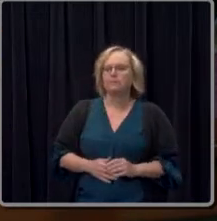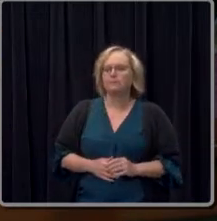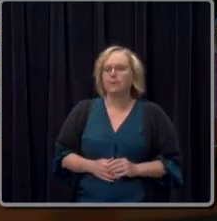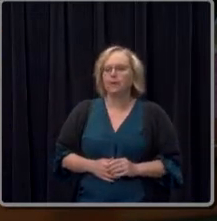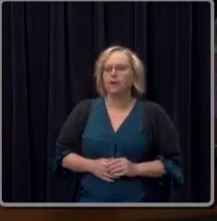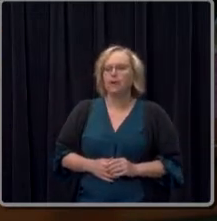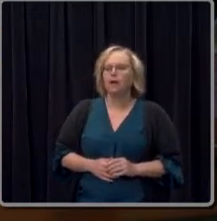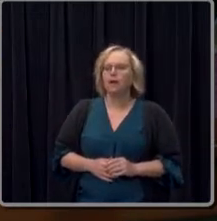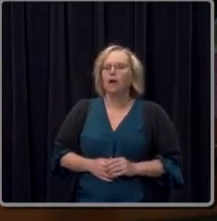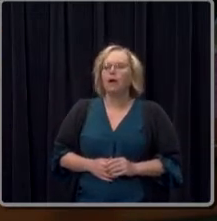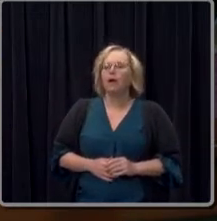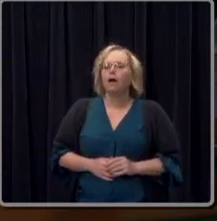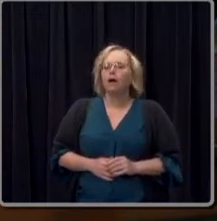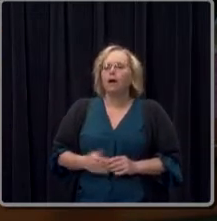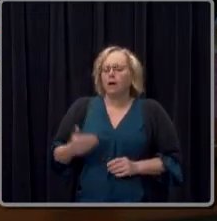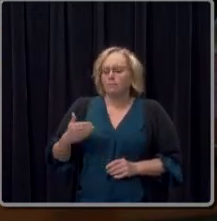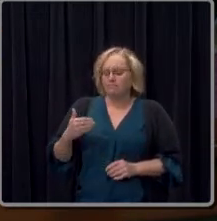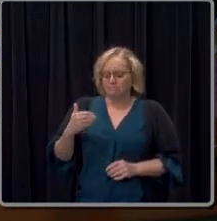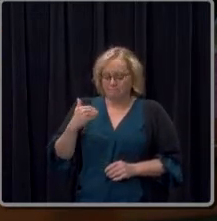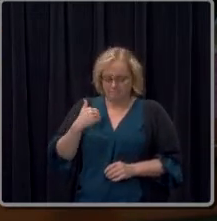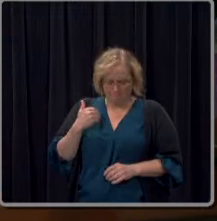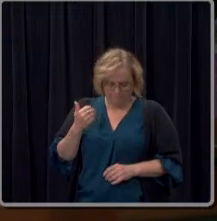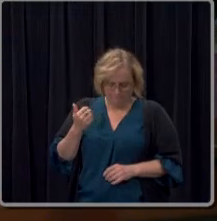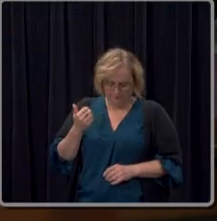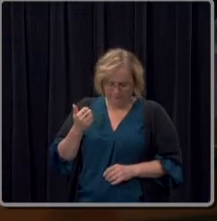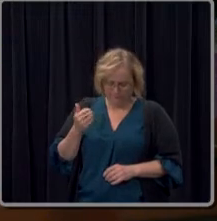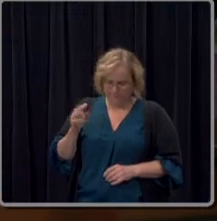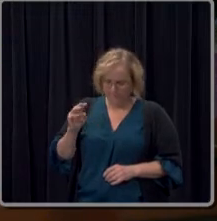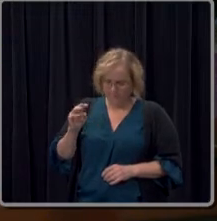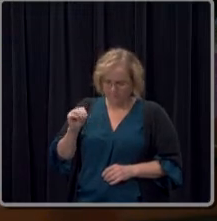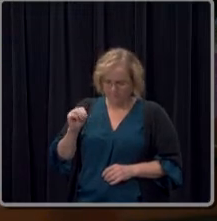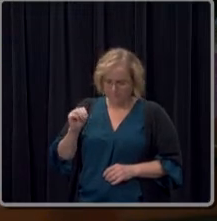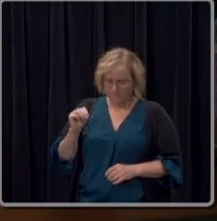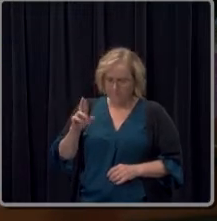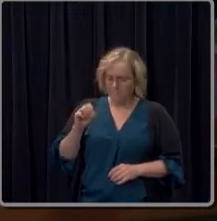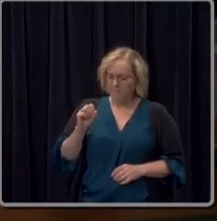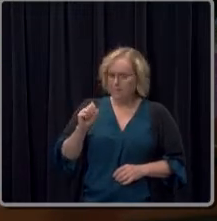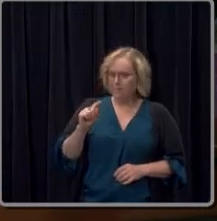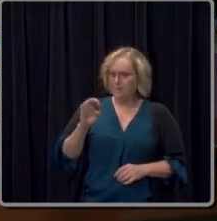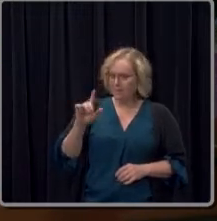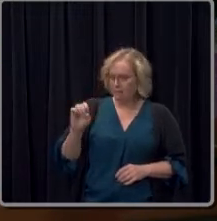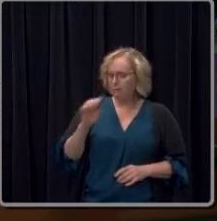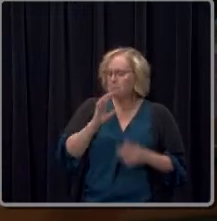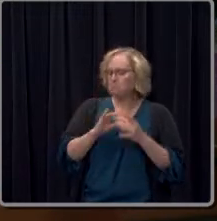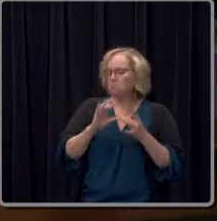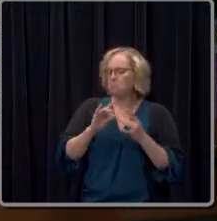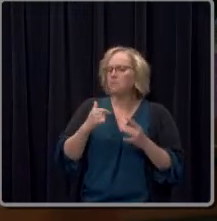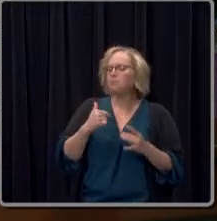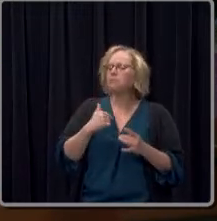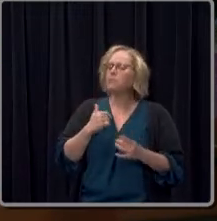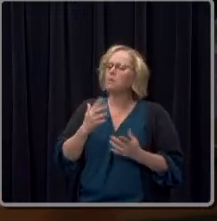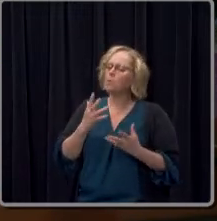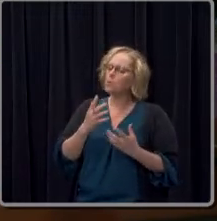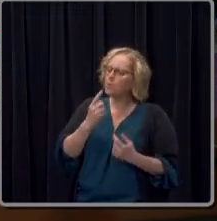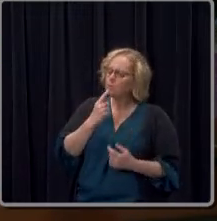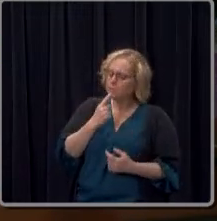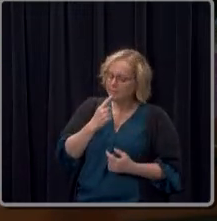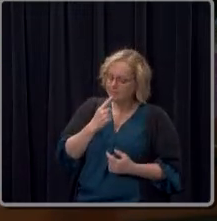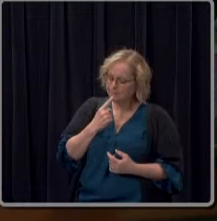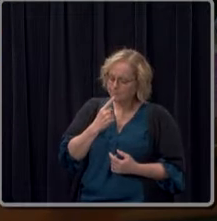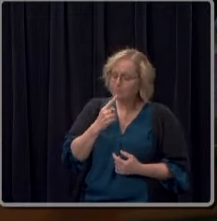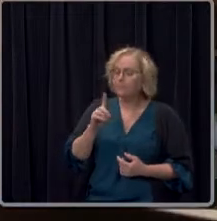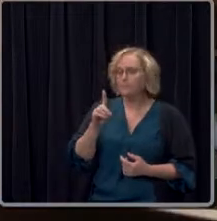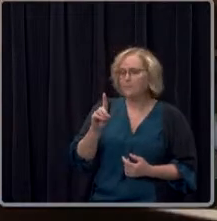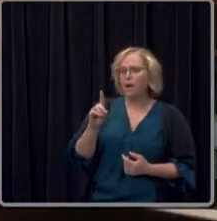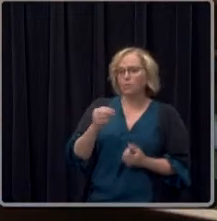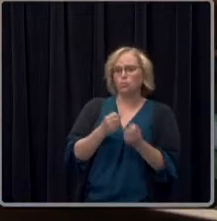I just have a couple comments, no questions for you, Dr. McMullen, but just want to say that, I do